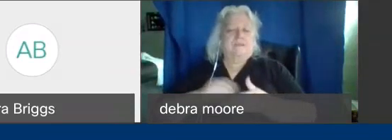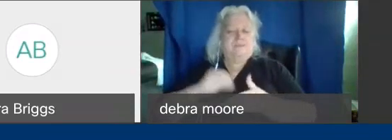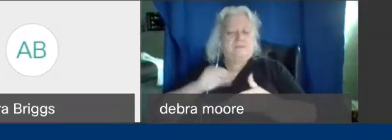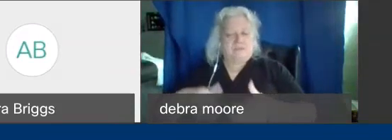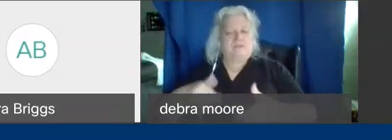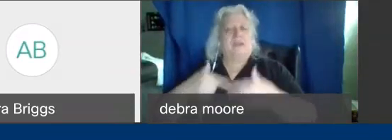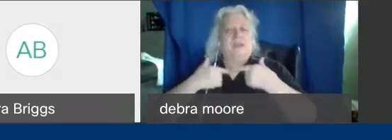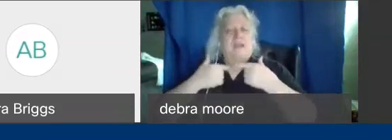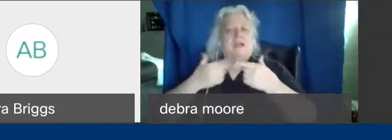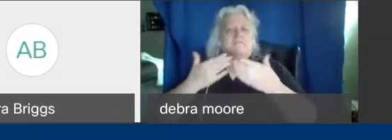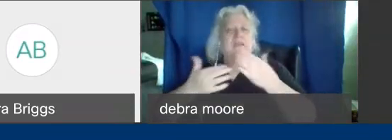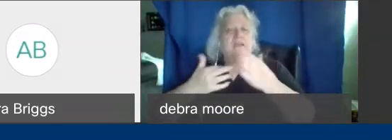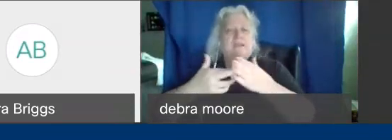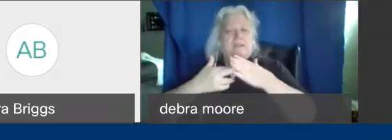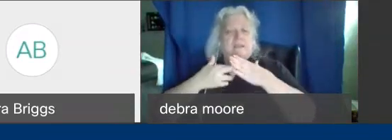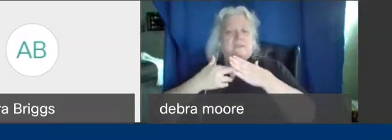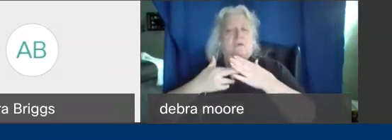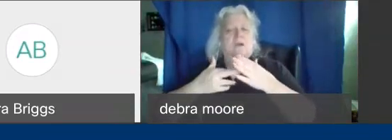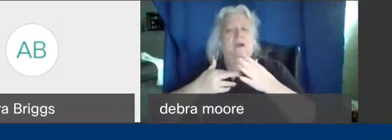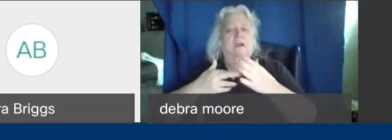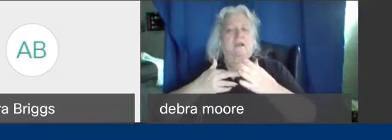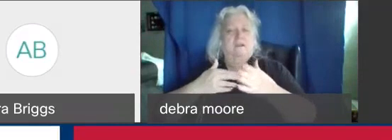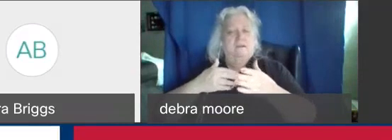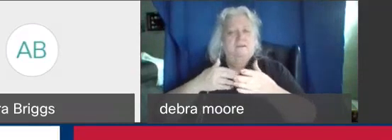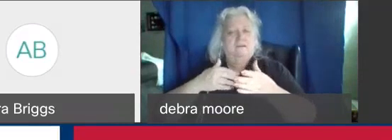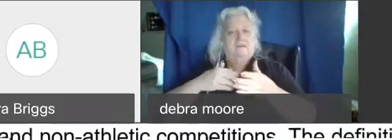may require travel paperwork even for shorter trips.